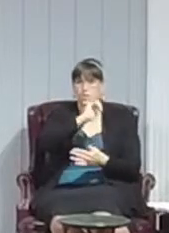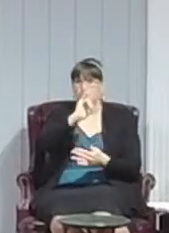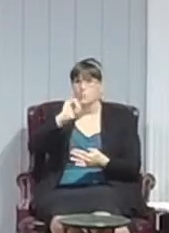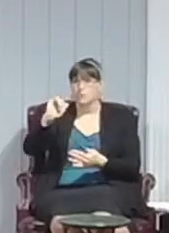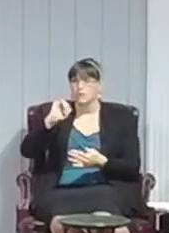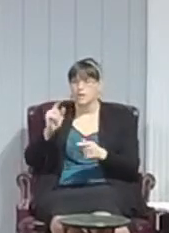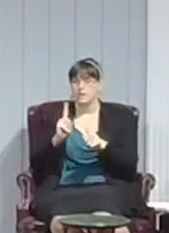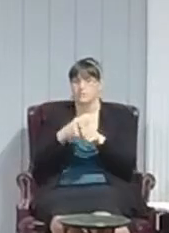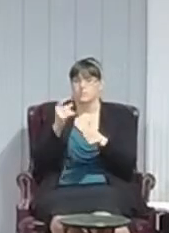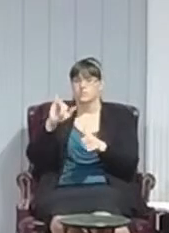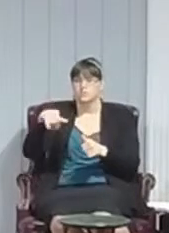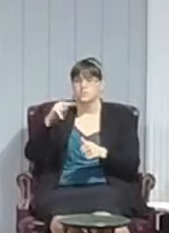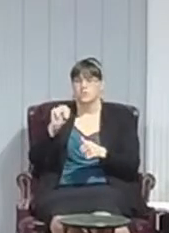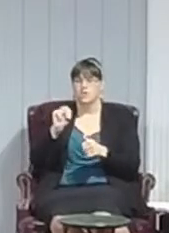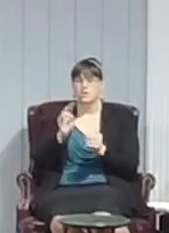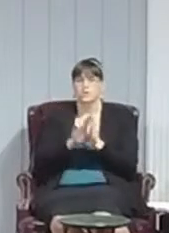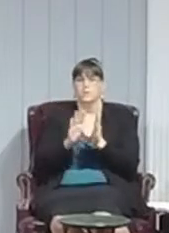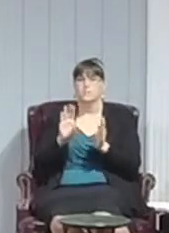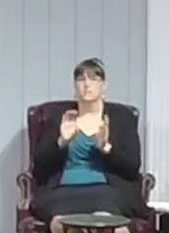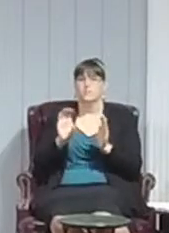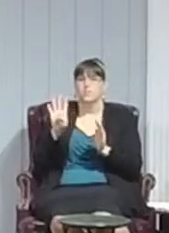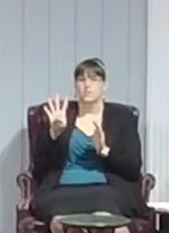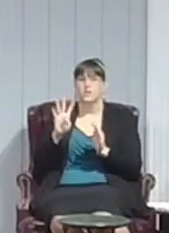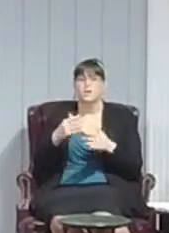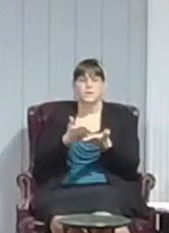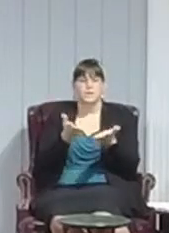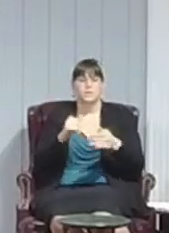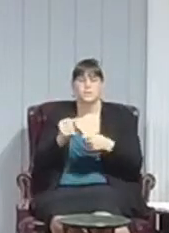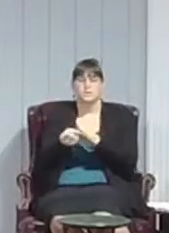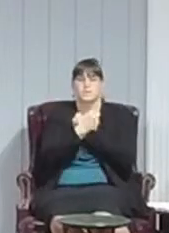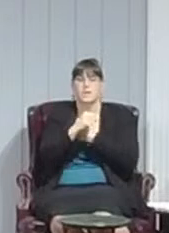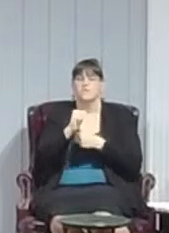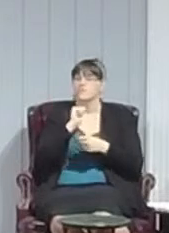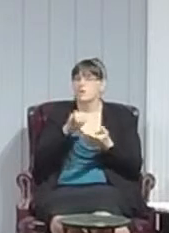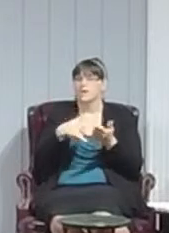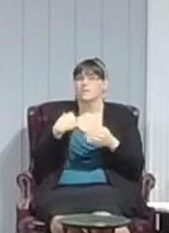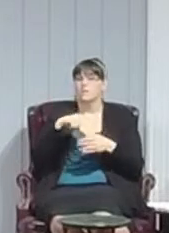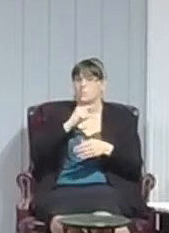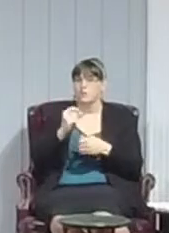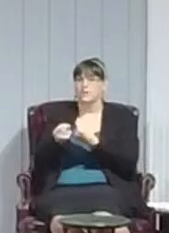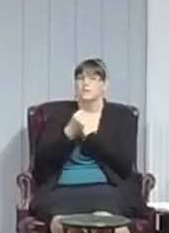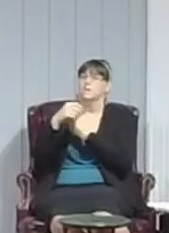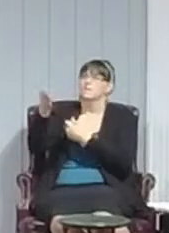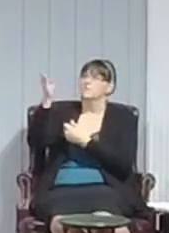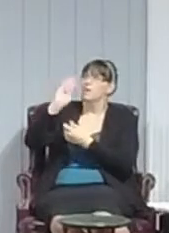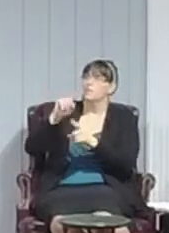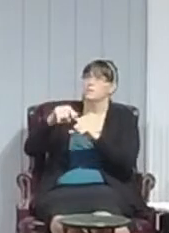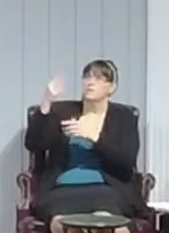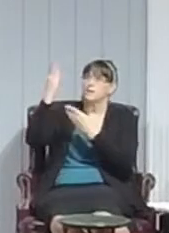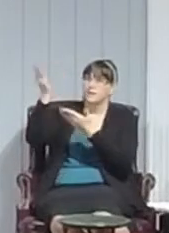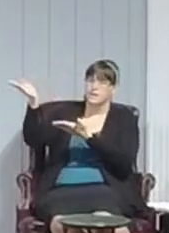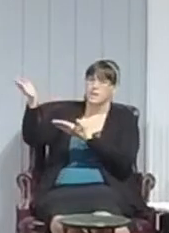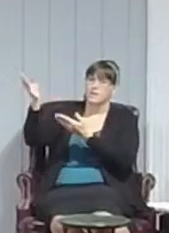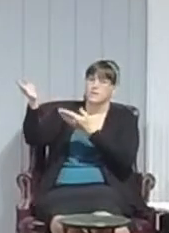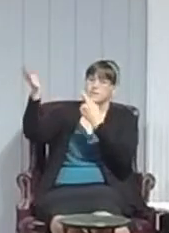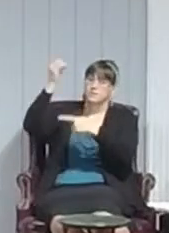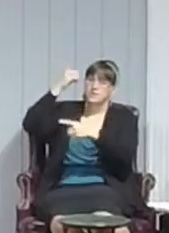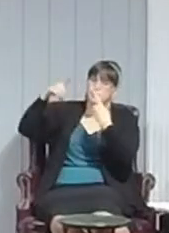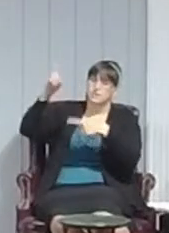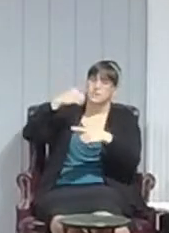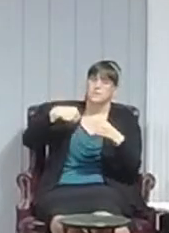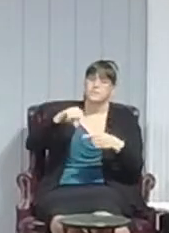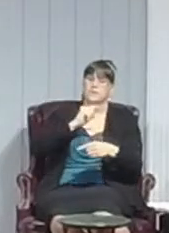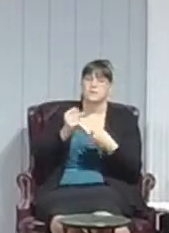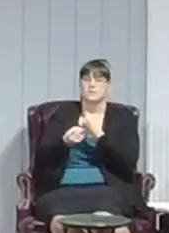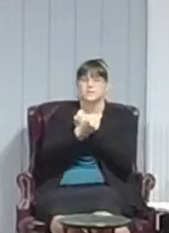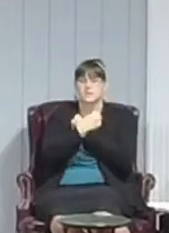John chapter 4 and verse 10, herein is love, not that we love God, but that he loved us and sent his Son to be the propitiation